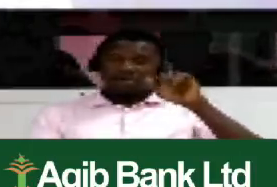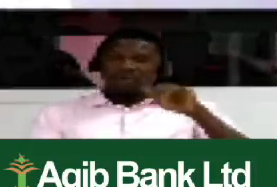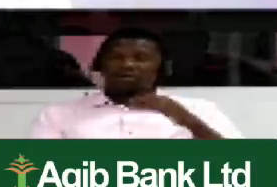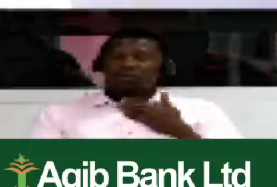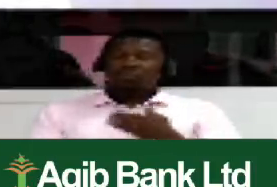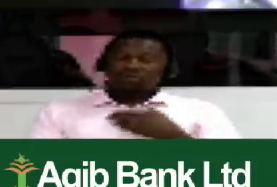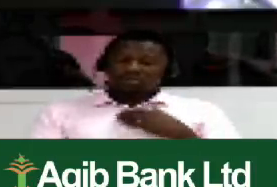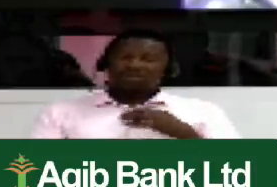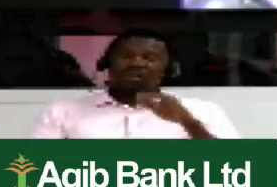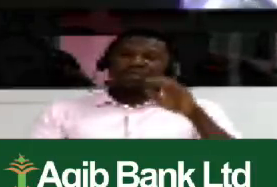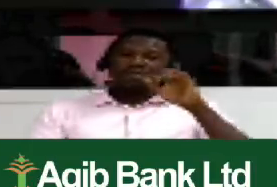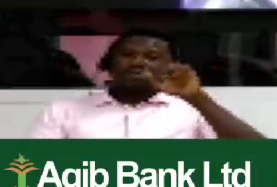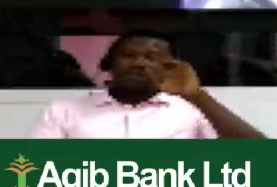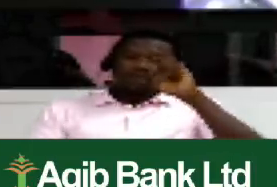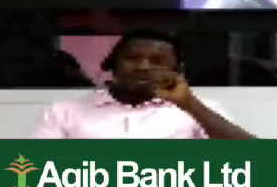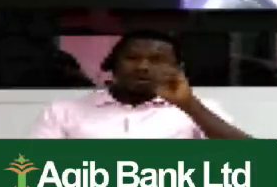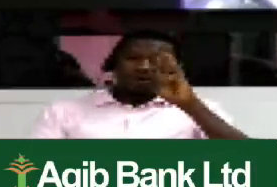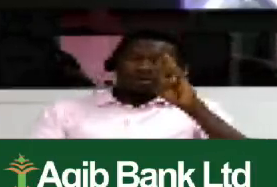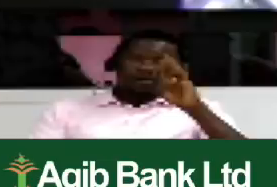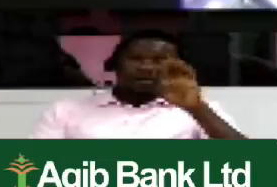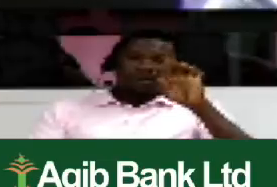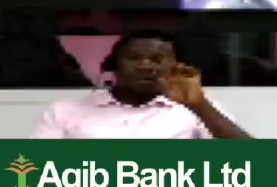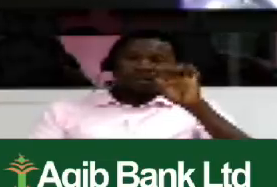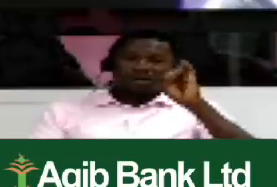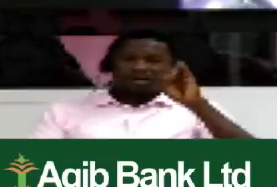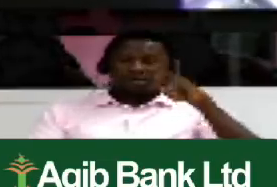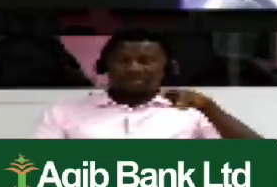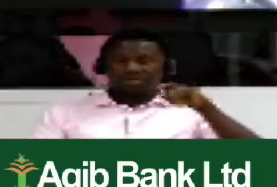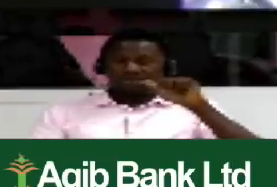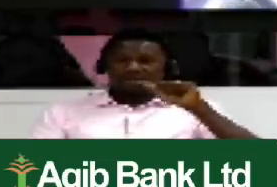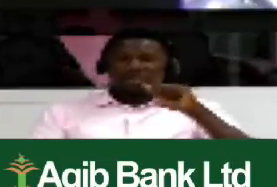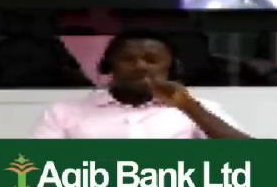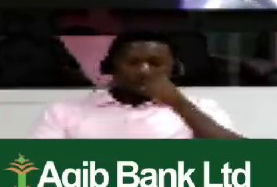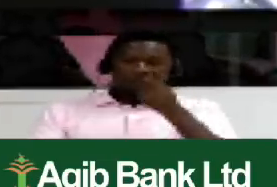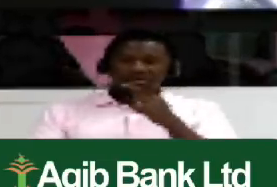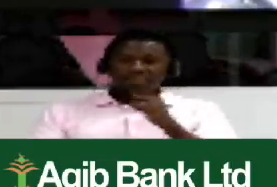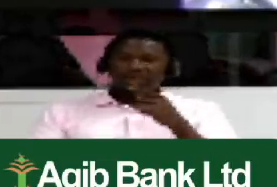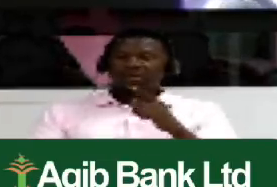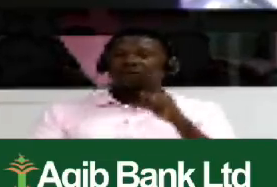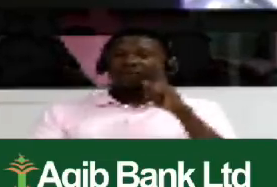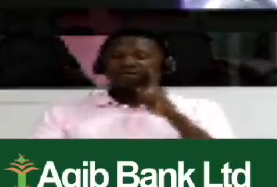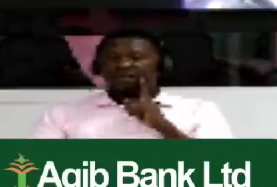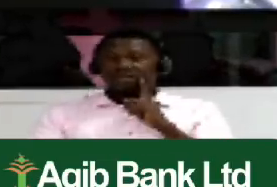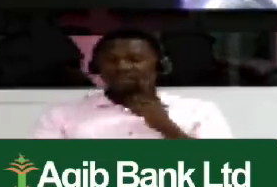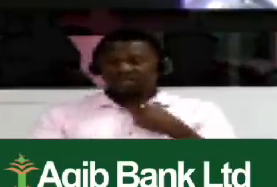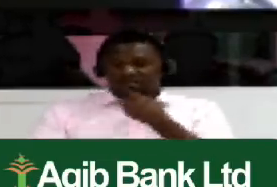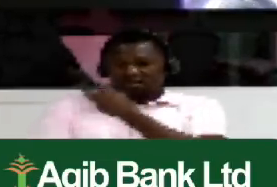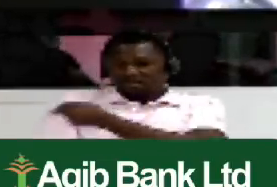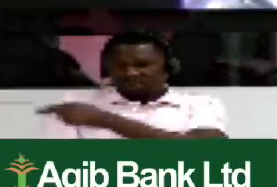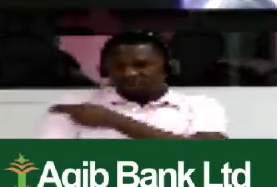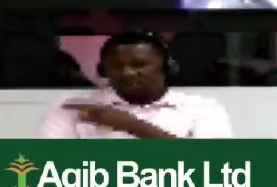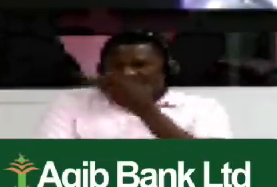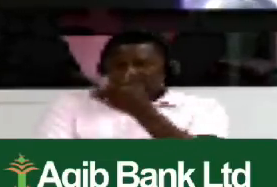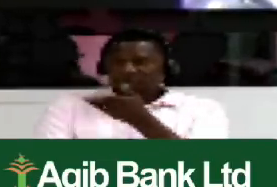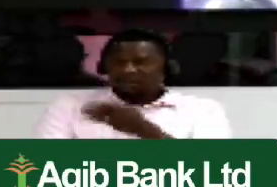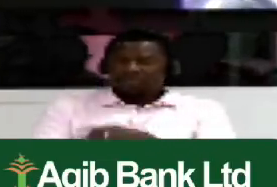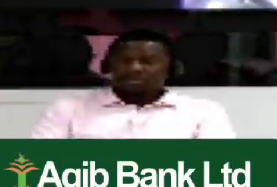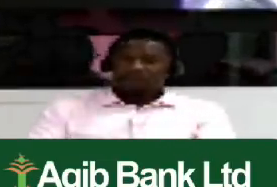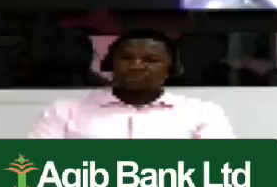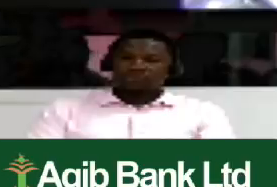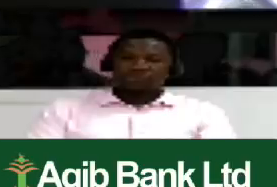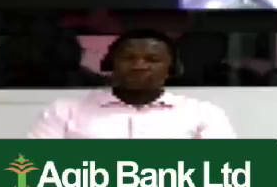of Ibrahim's death. Did Aliobari, the father... At the health center. Yes. I'm not sure. He didn't tell us anything about